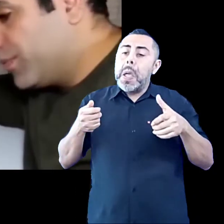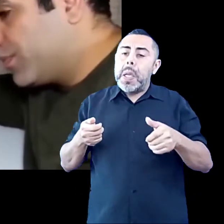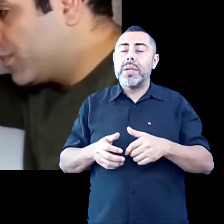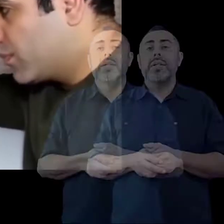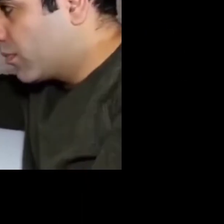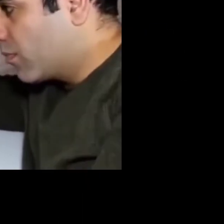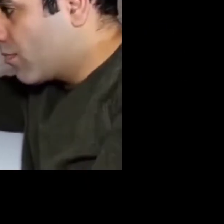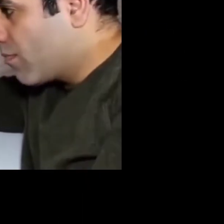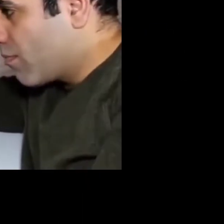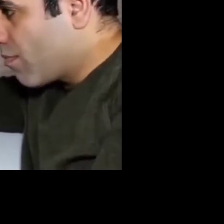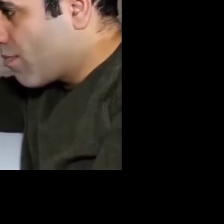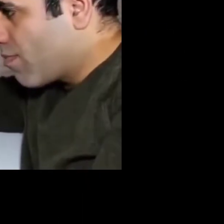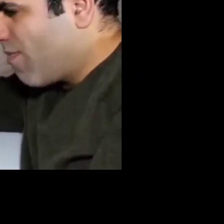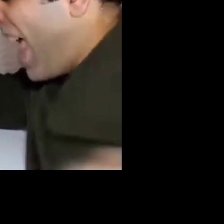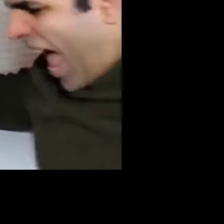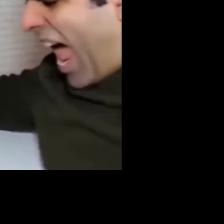taser.